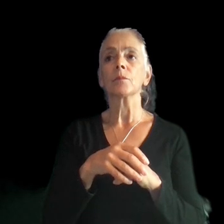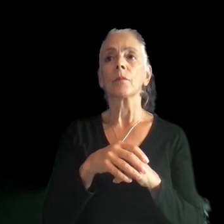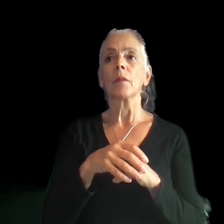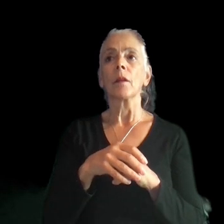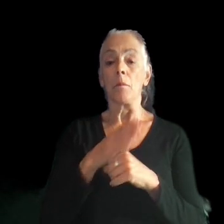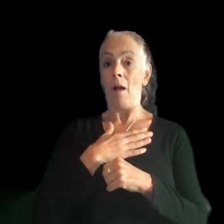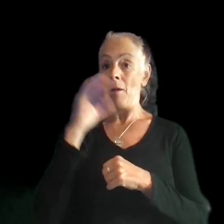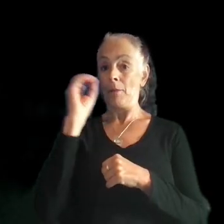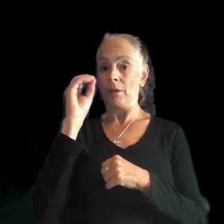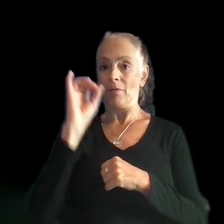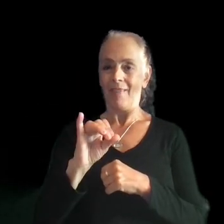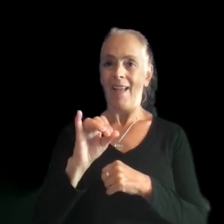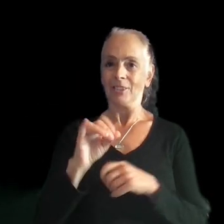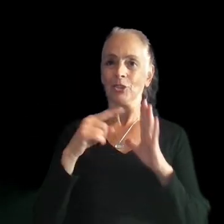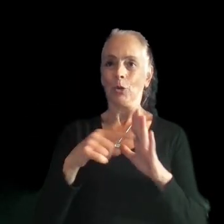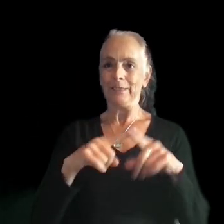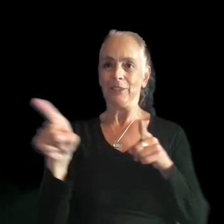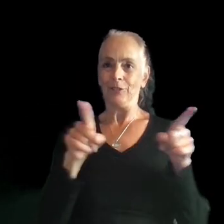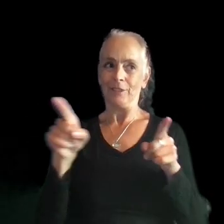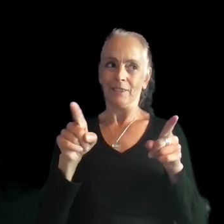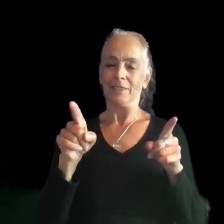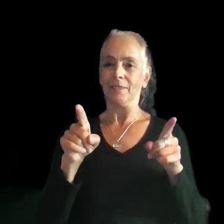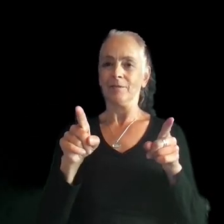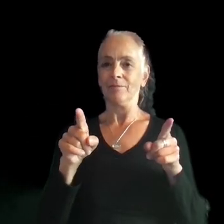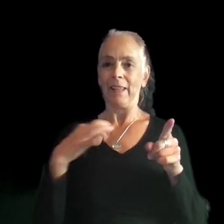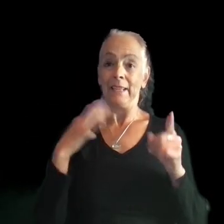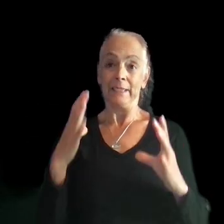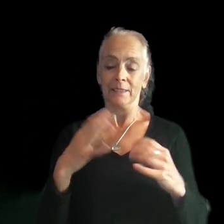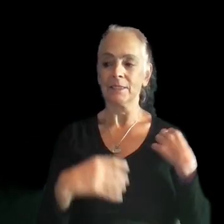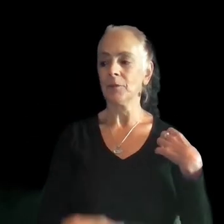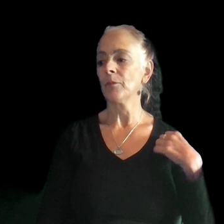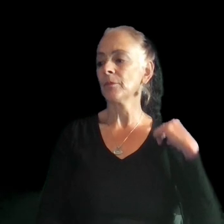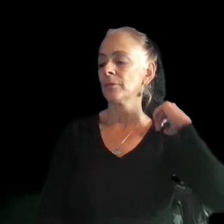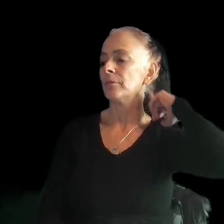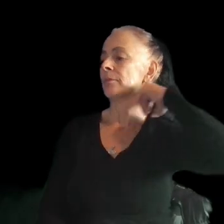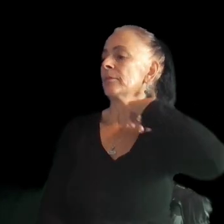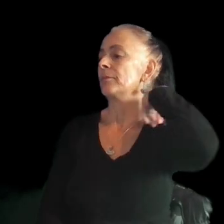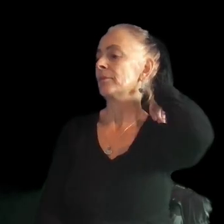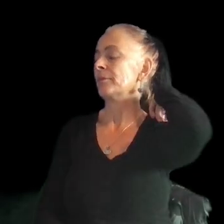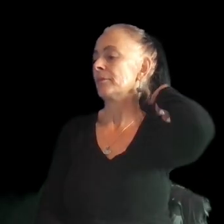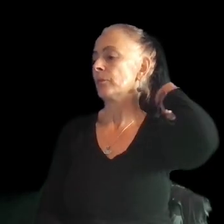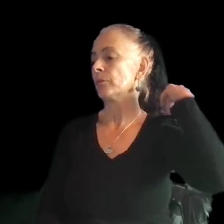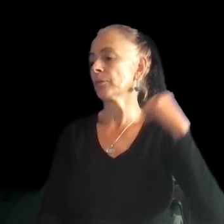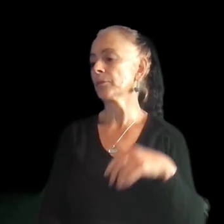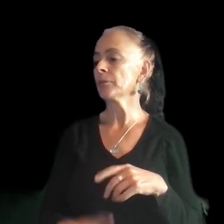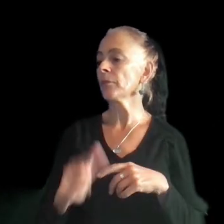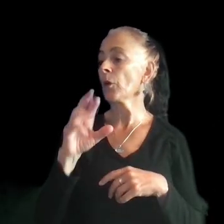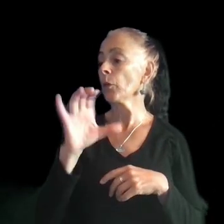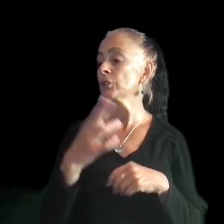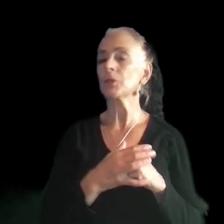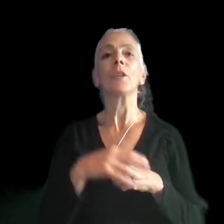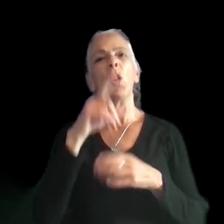differential today and you're rich from the ux designers that i work with yeah research is a little bit